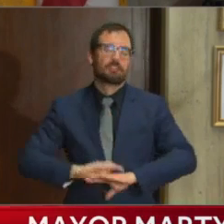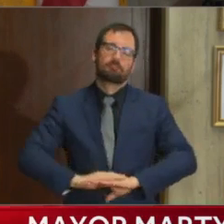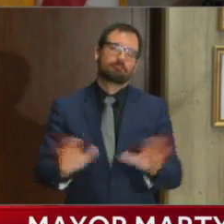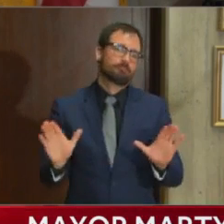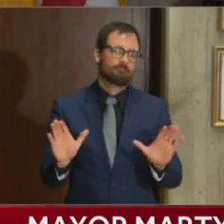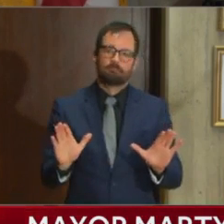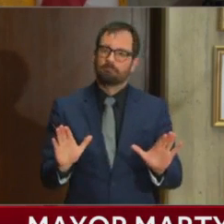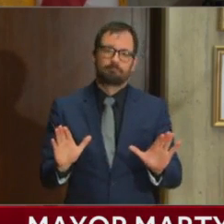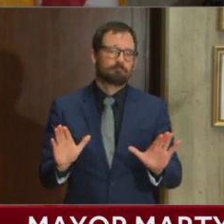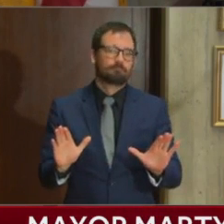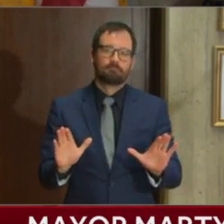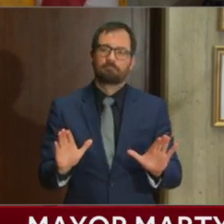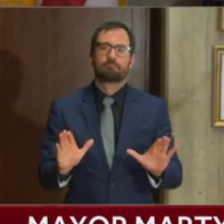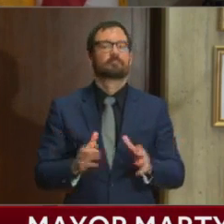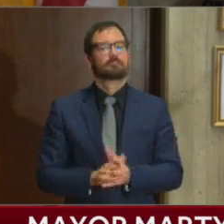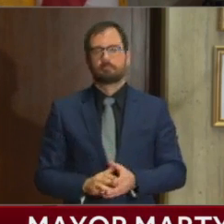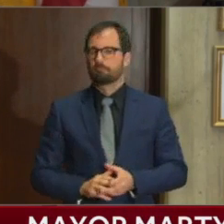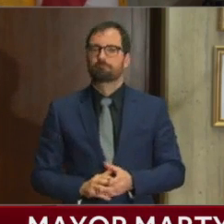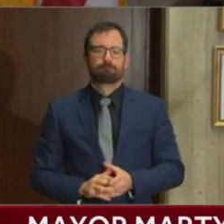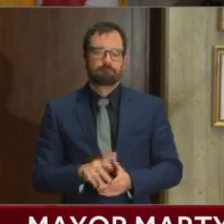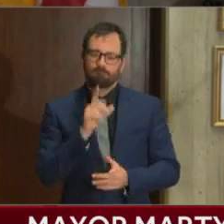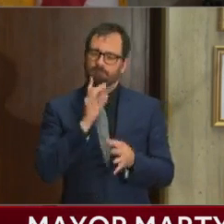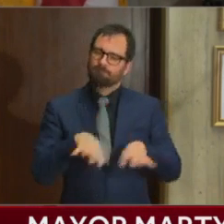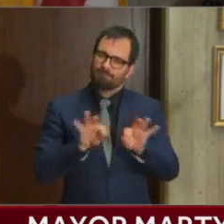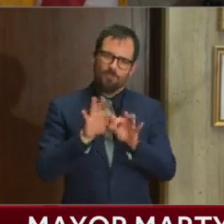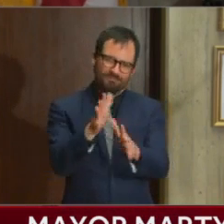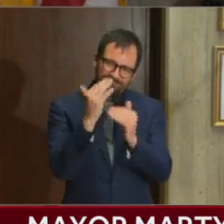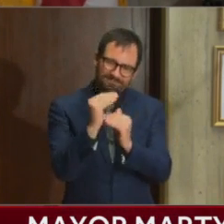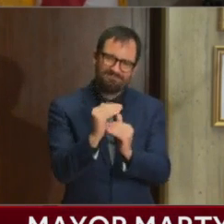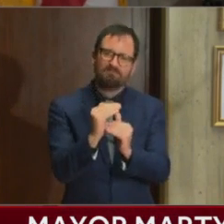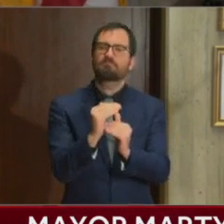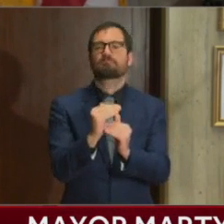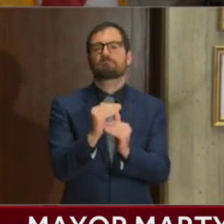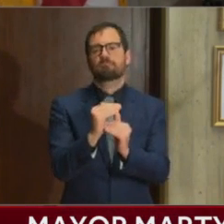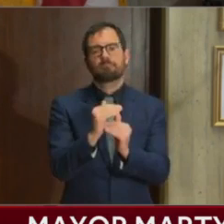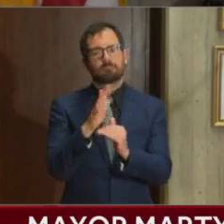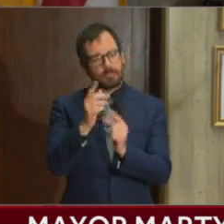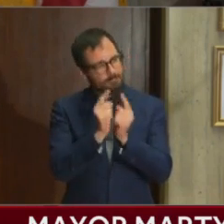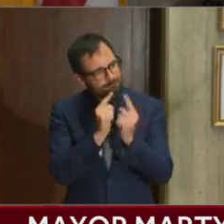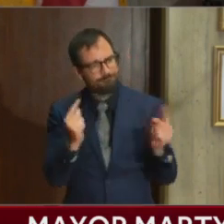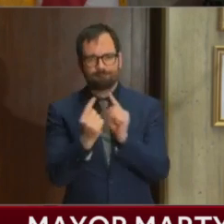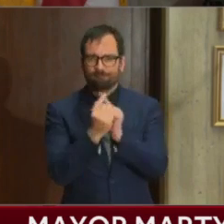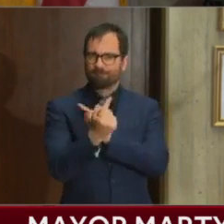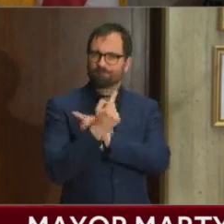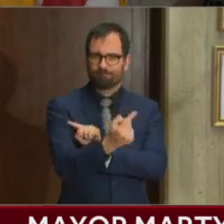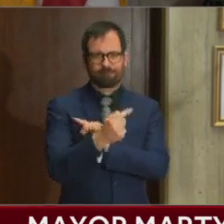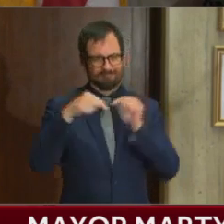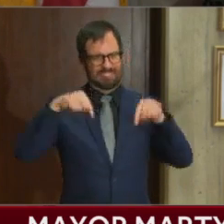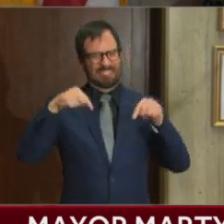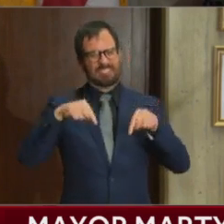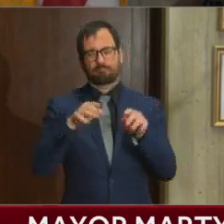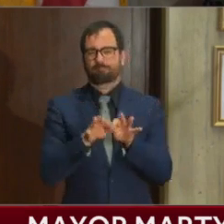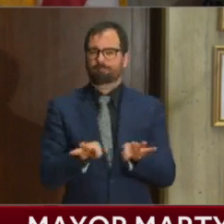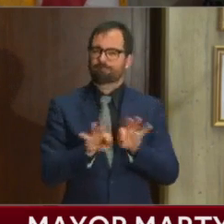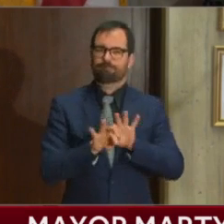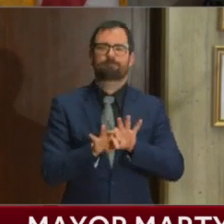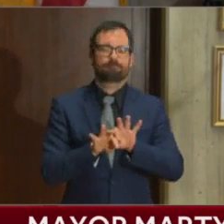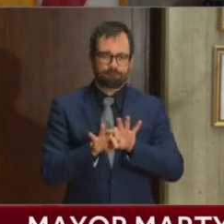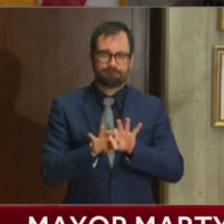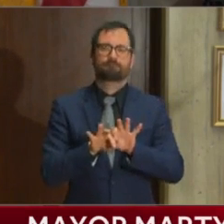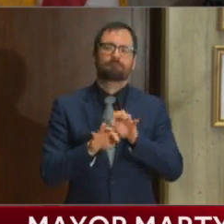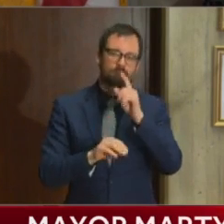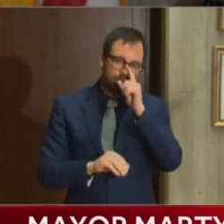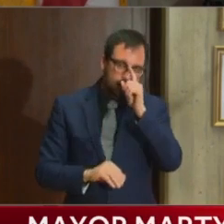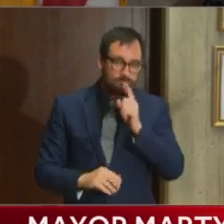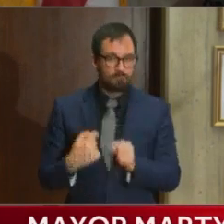social distancing that we're learning and practicing together as a city. It's a new situation for our city, but it's a